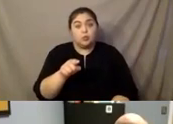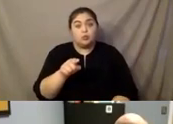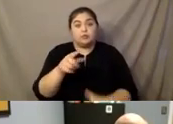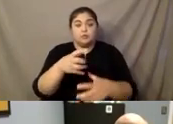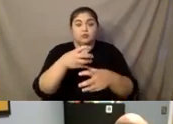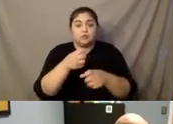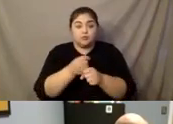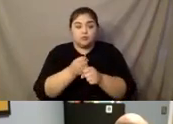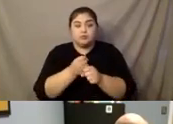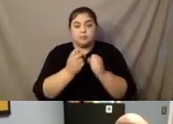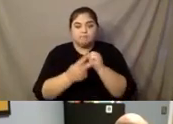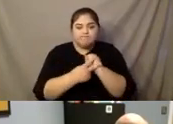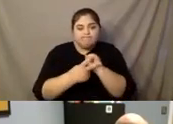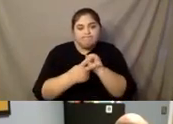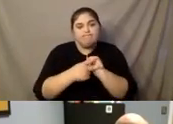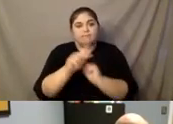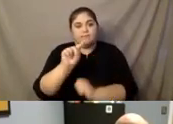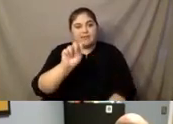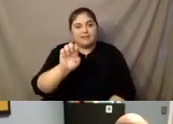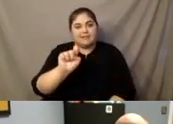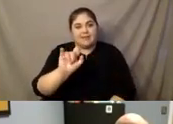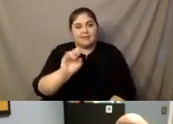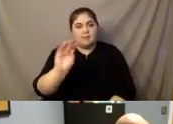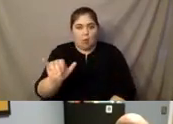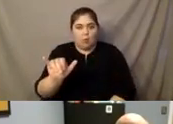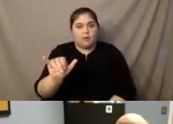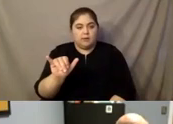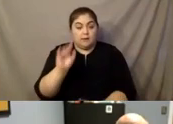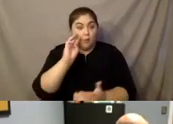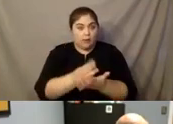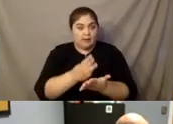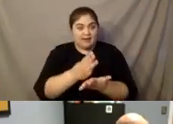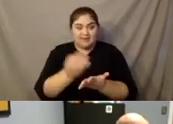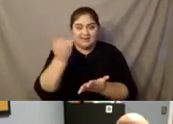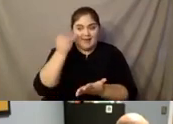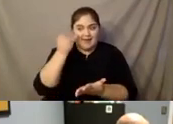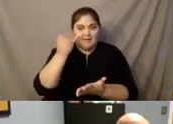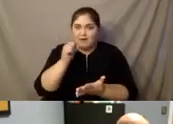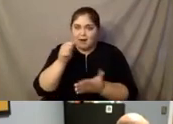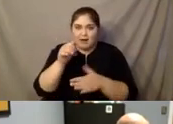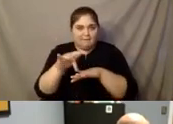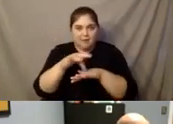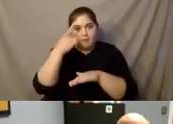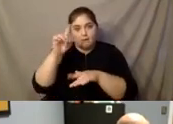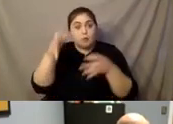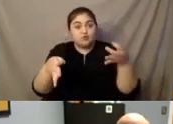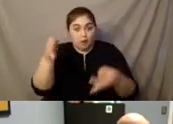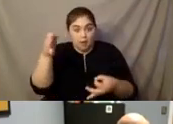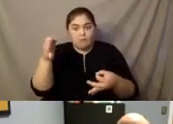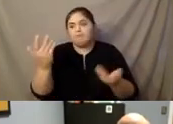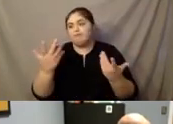secure and preserve testimony of a witness if there's reason to believe that they're going to be unavailable for trial. So we've had situations